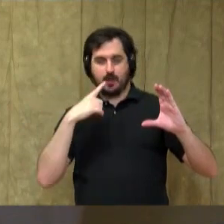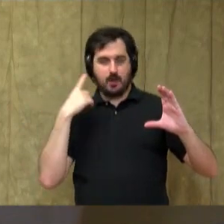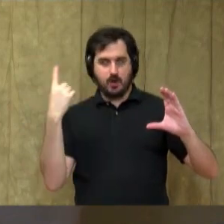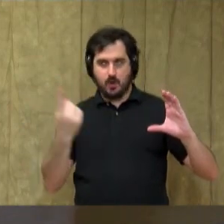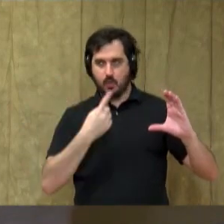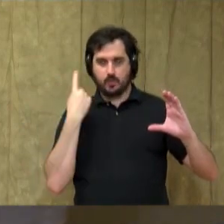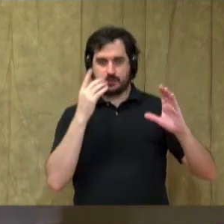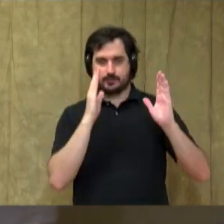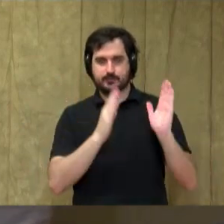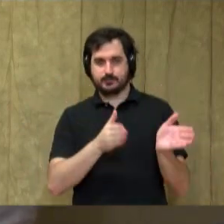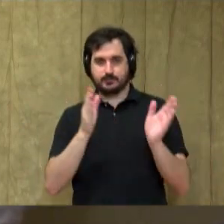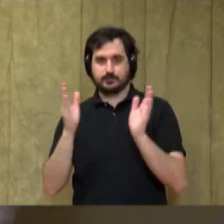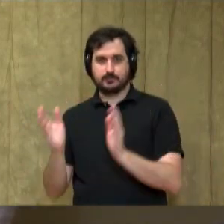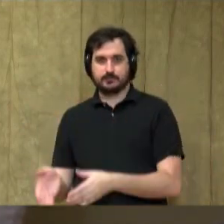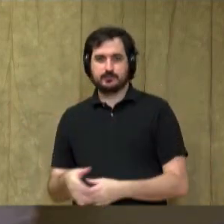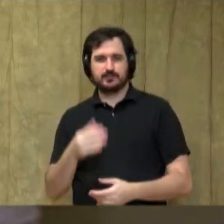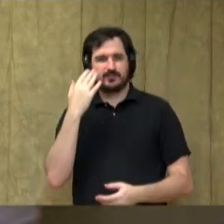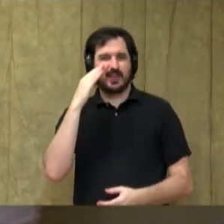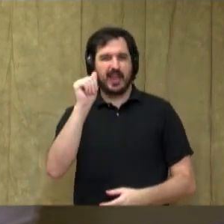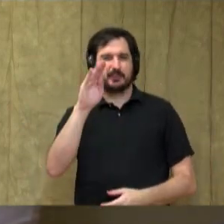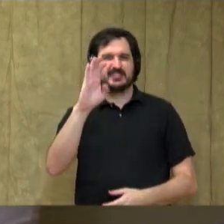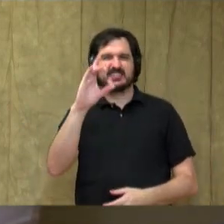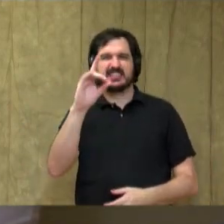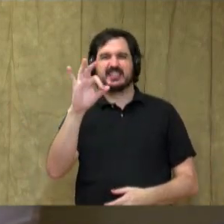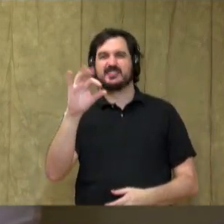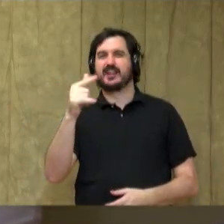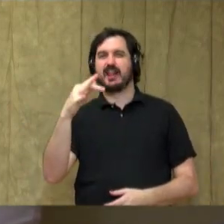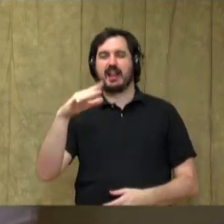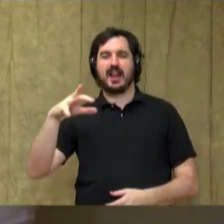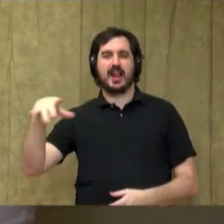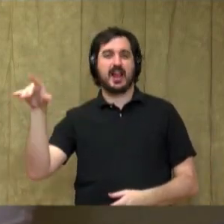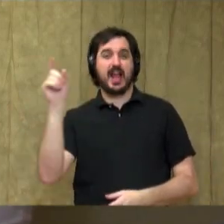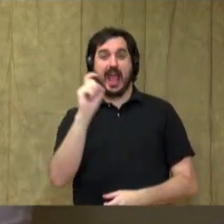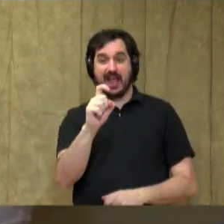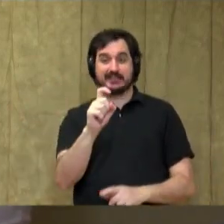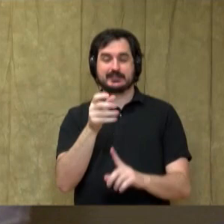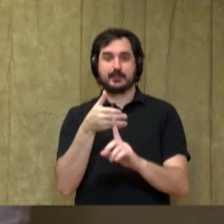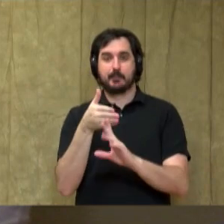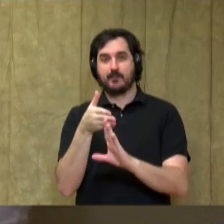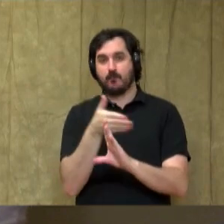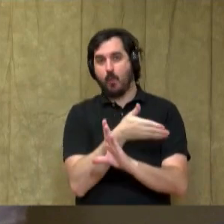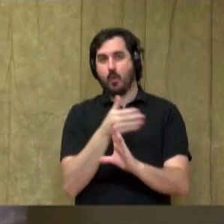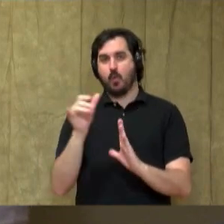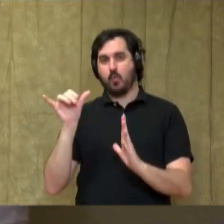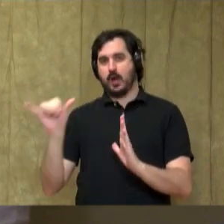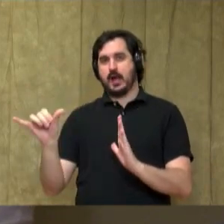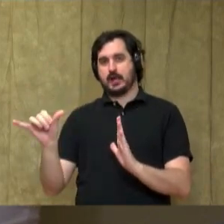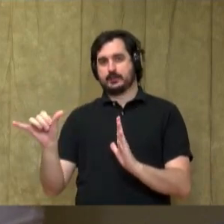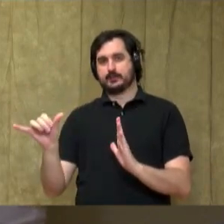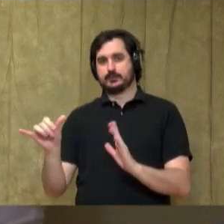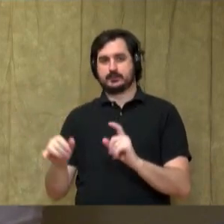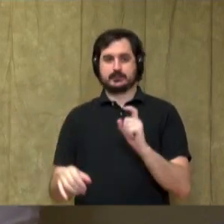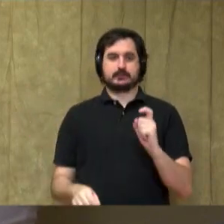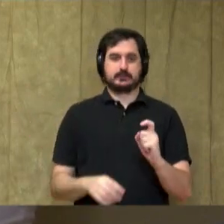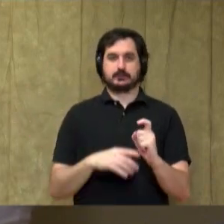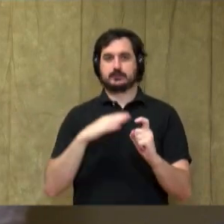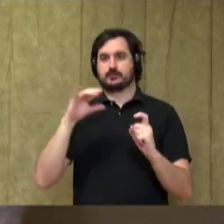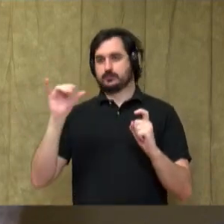the alphabet, x comes before y. So since x comes before y, we're going to look at the